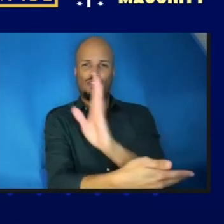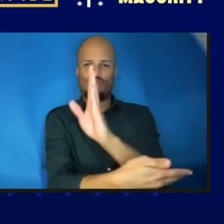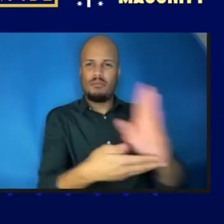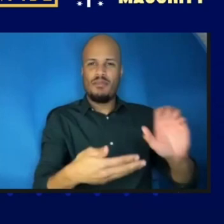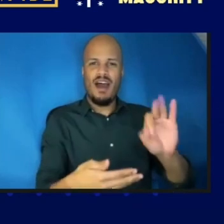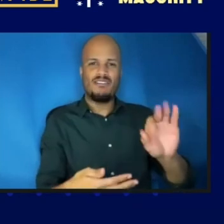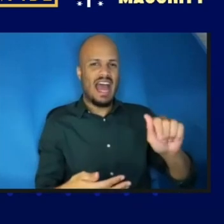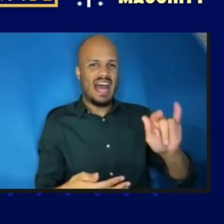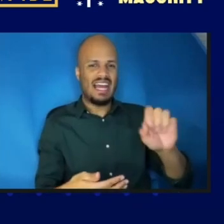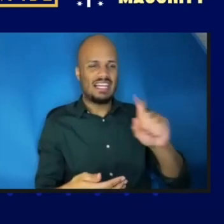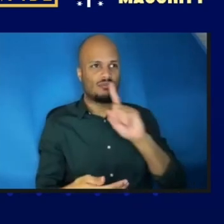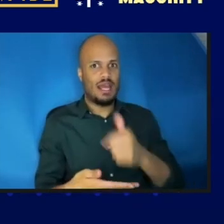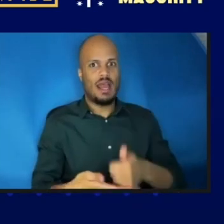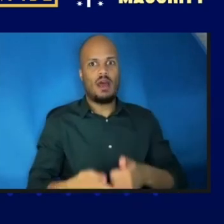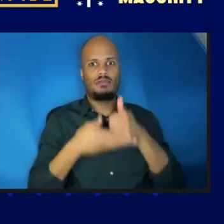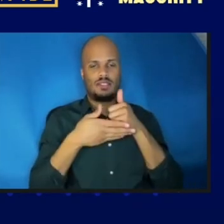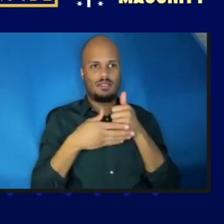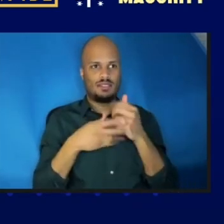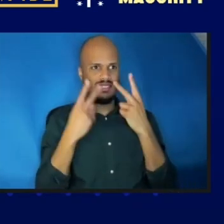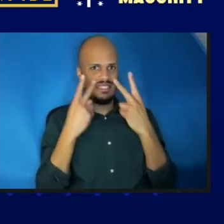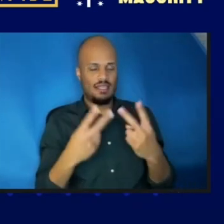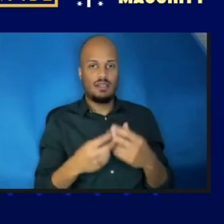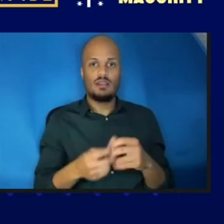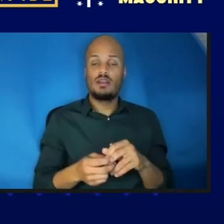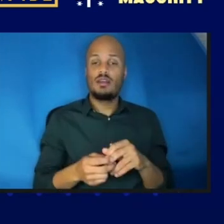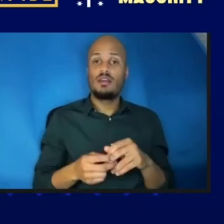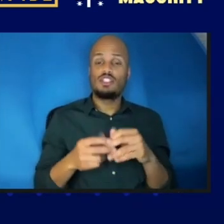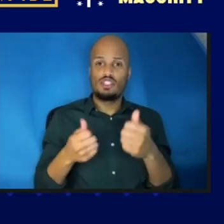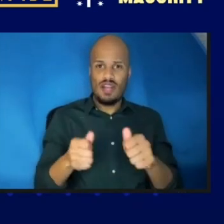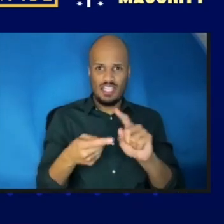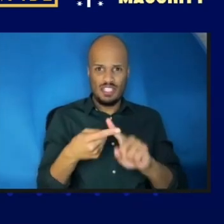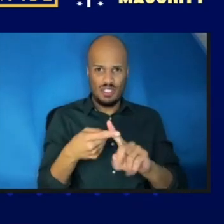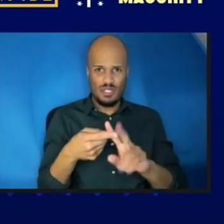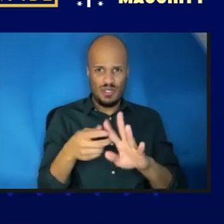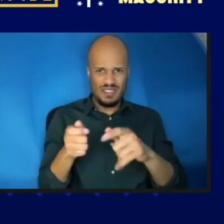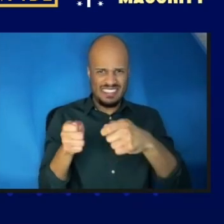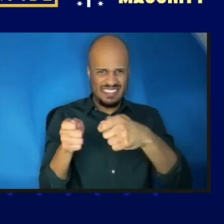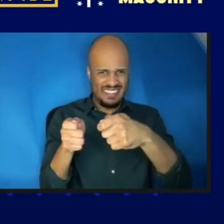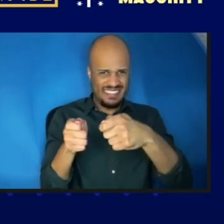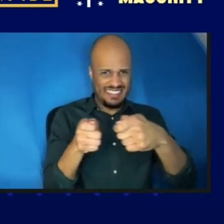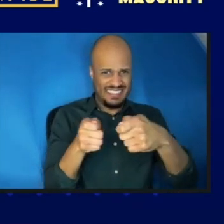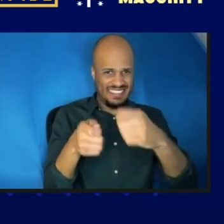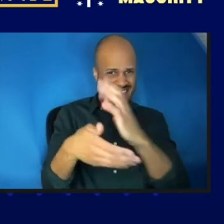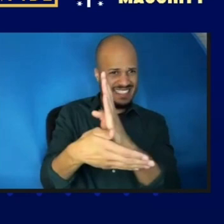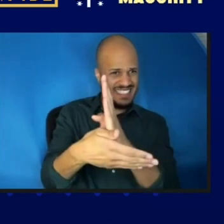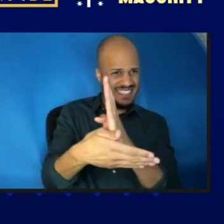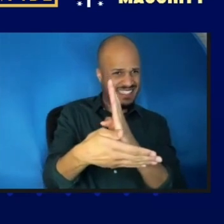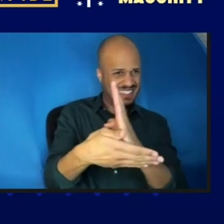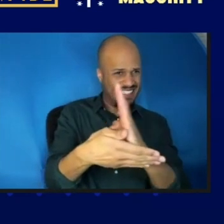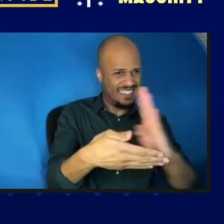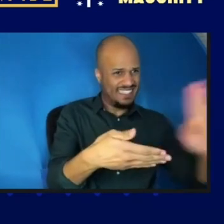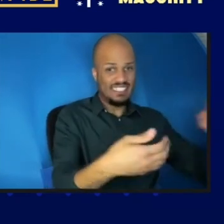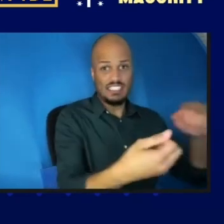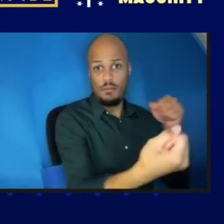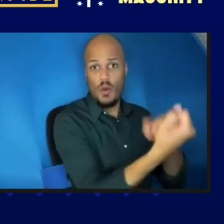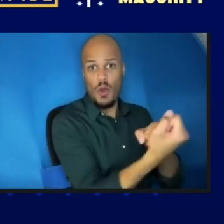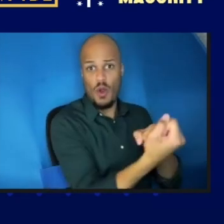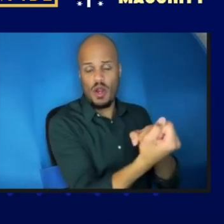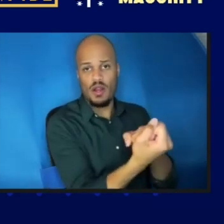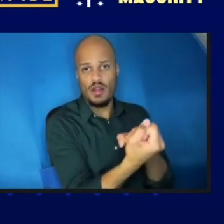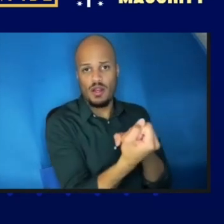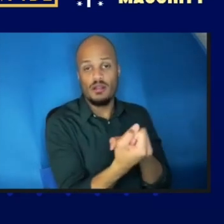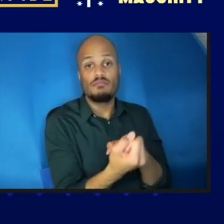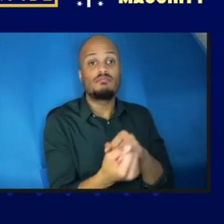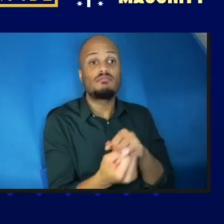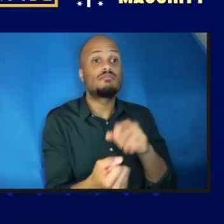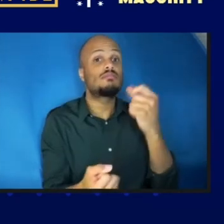right? Moving someone from active opposition all the way to active support, if you only have a 1 hour